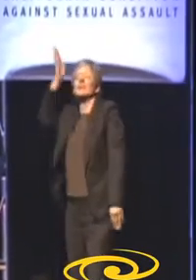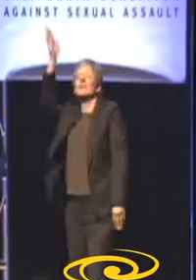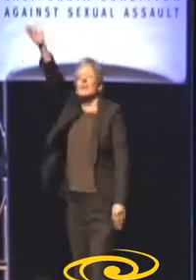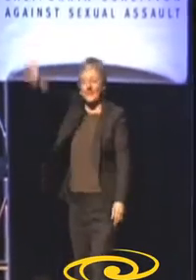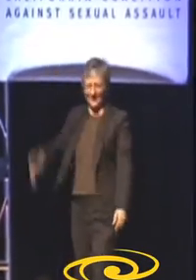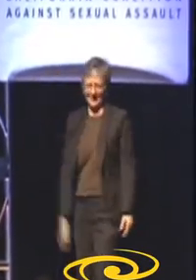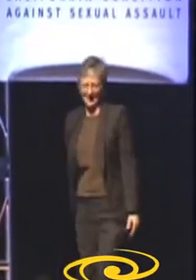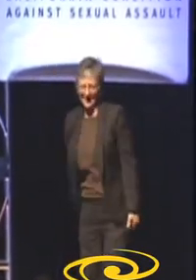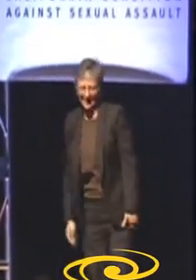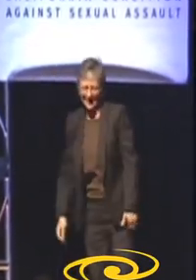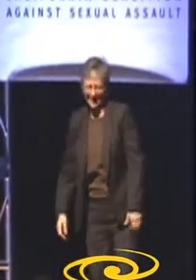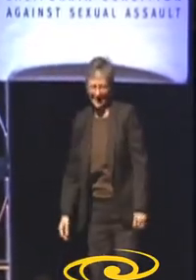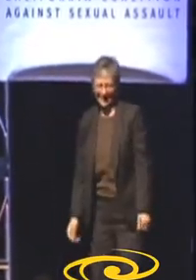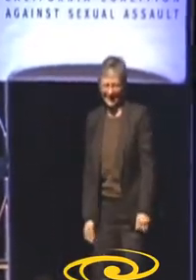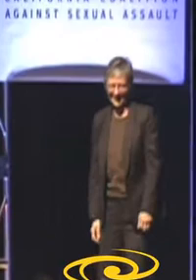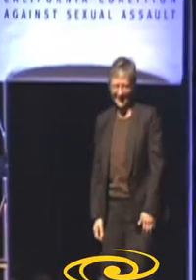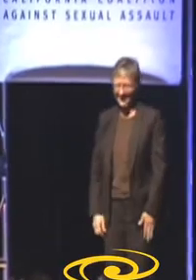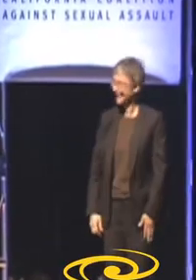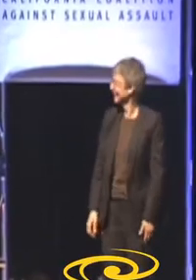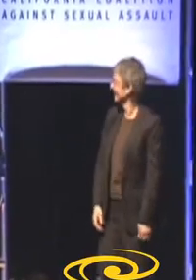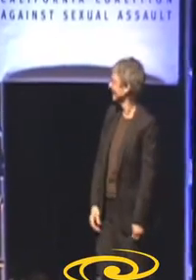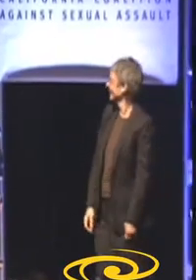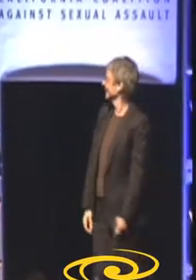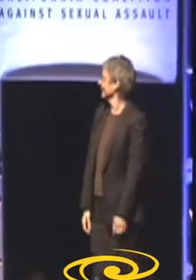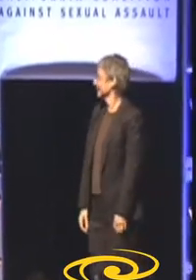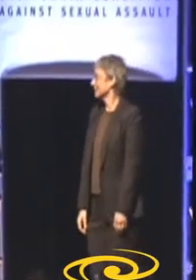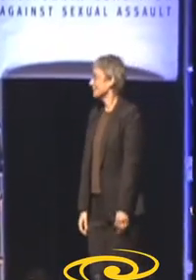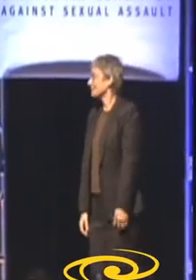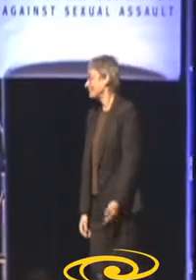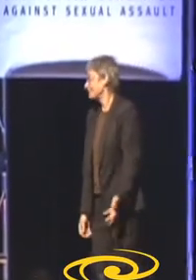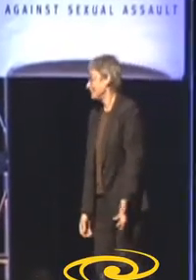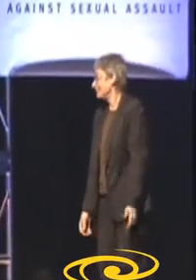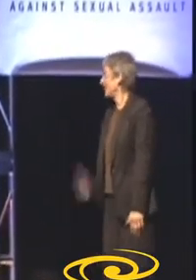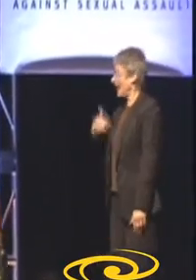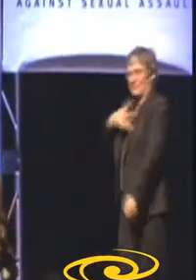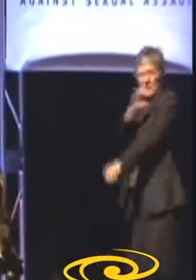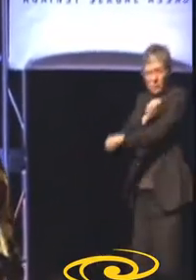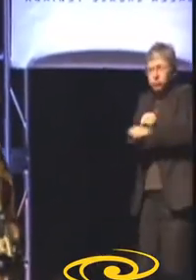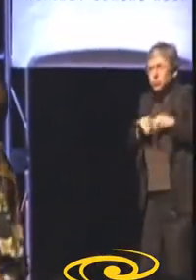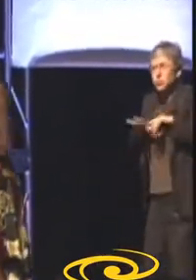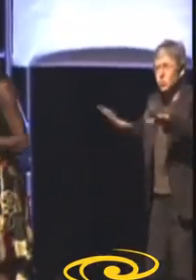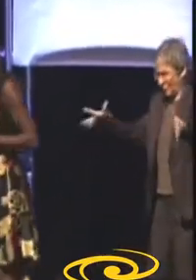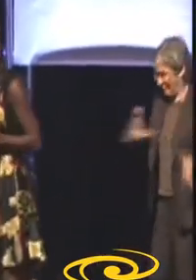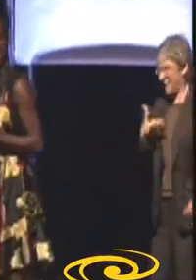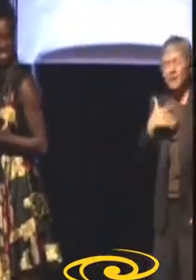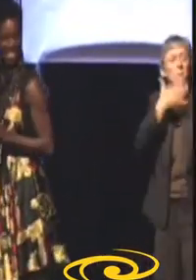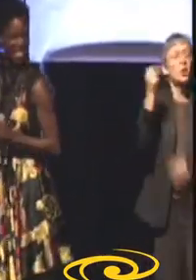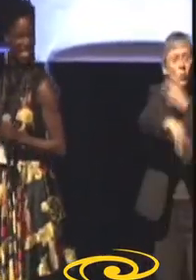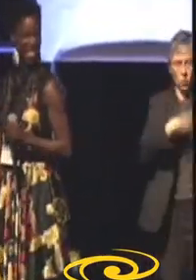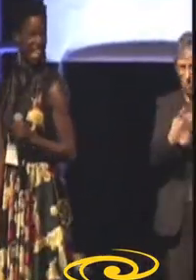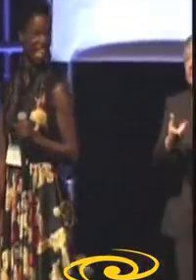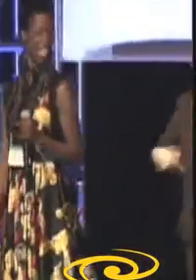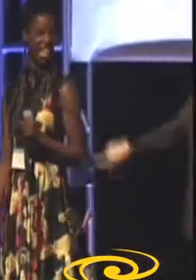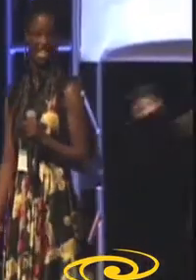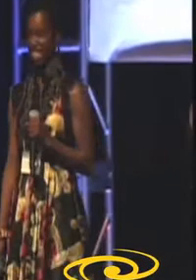A better Oh yeah I feel the energy tonight We wanna build a better world